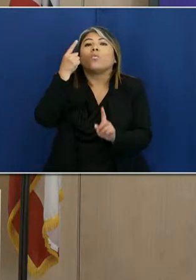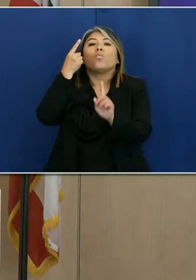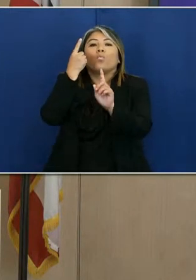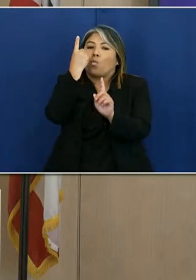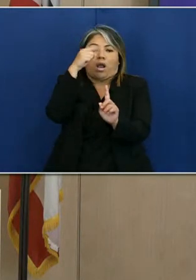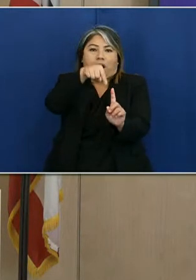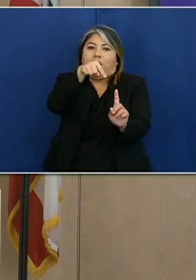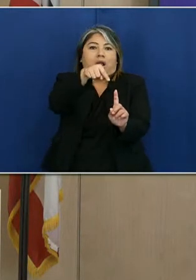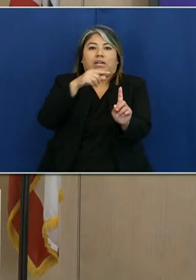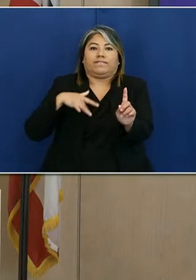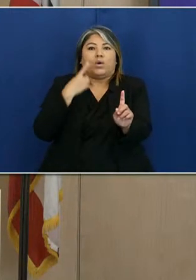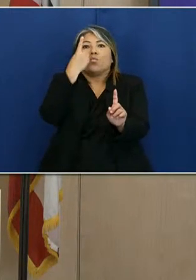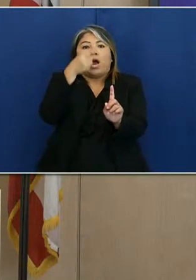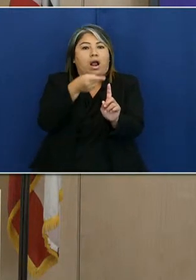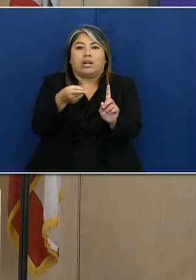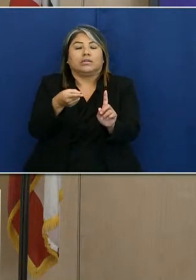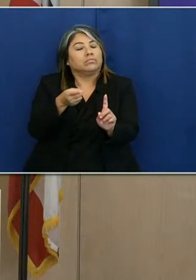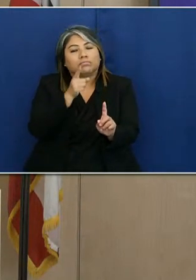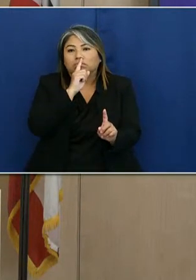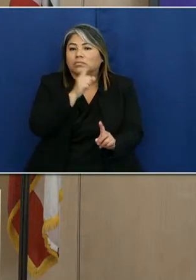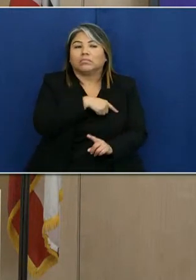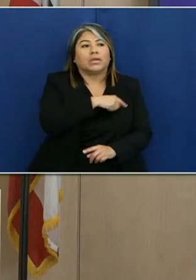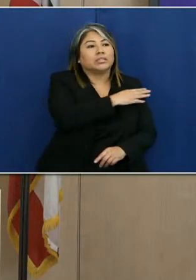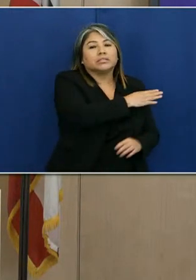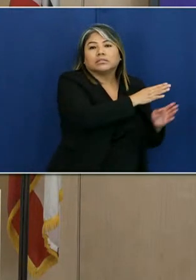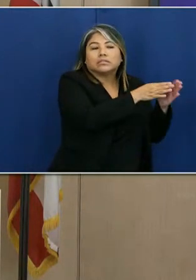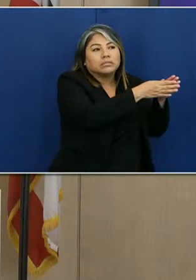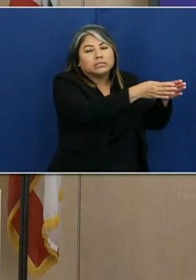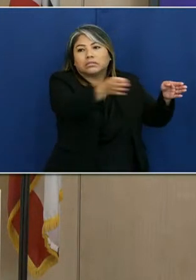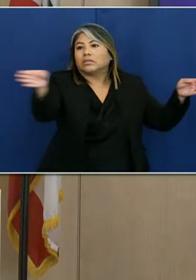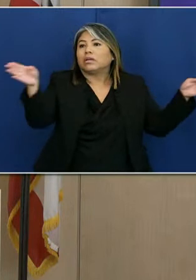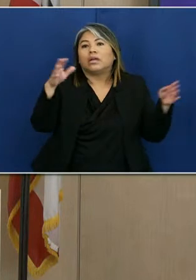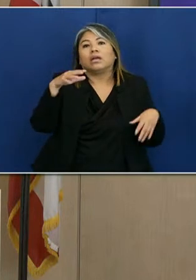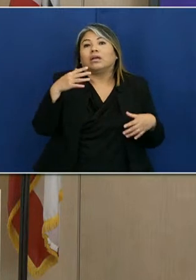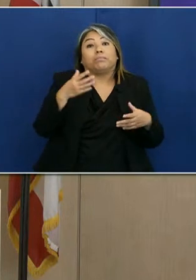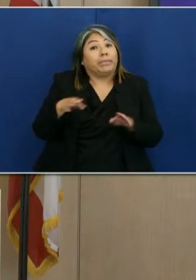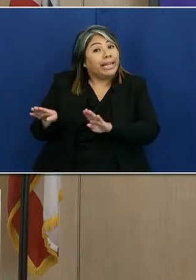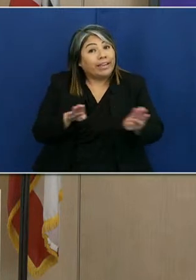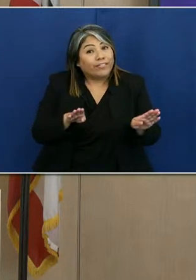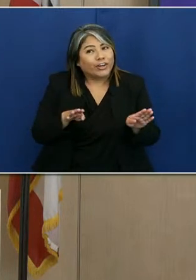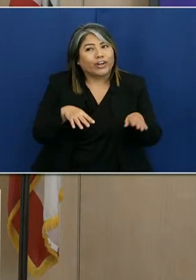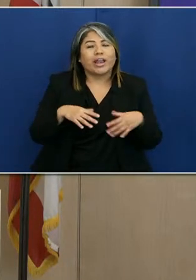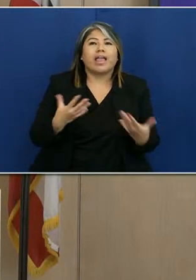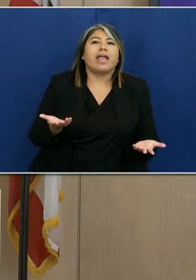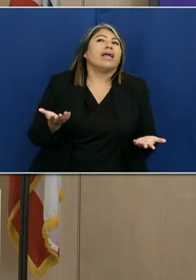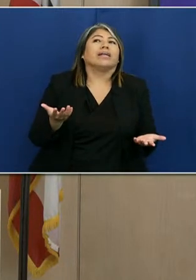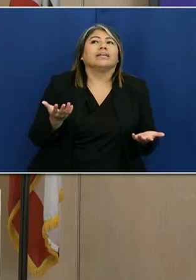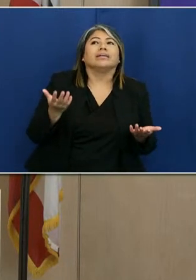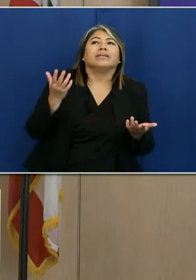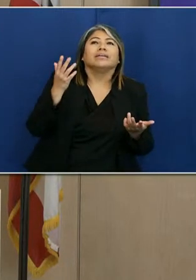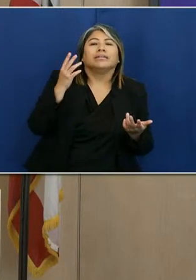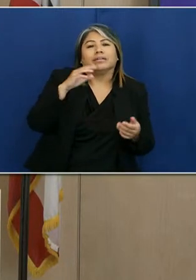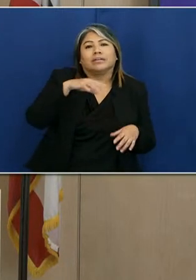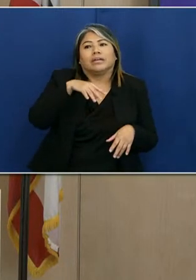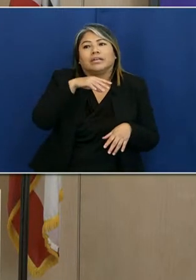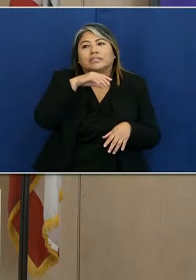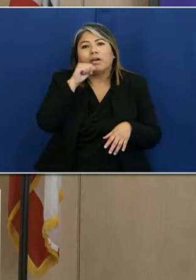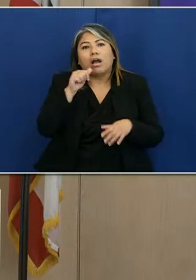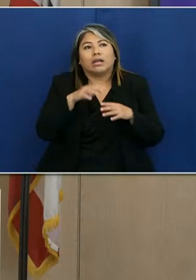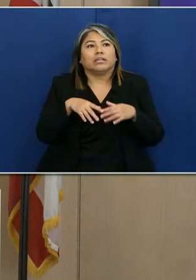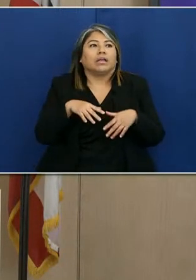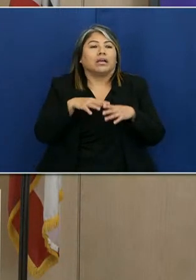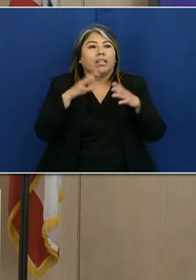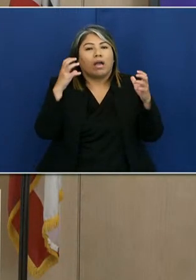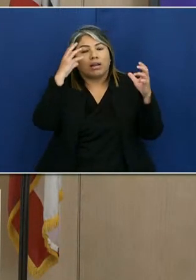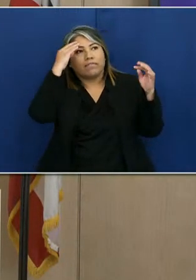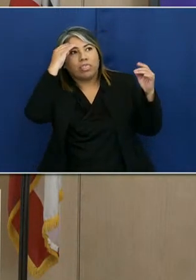is across the board, the behavior, and it doesn't take a large effort here. As you